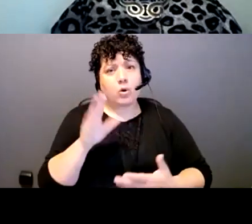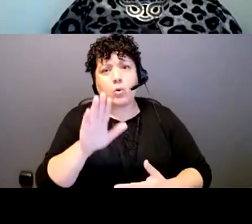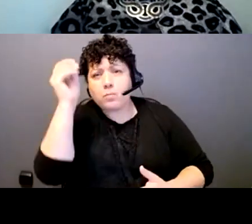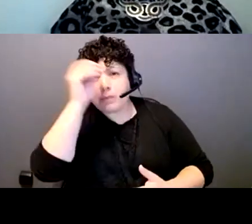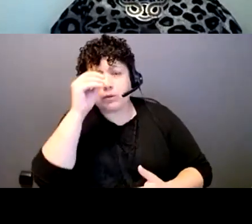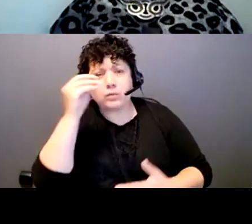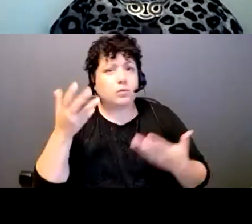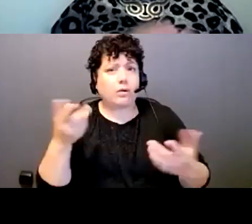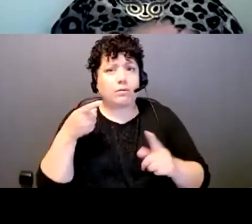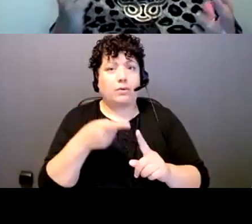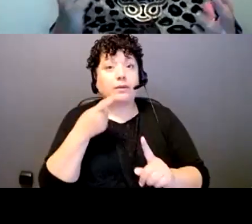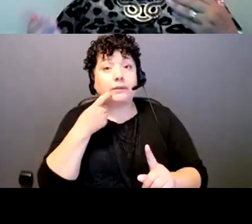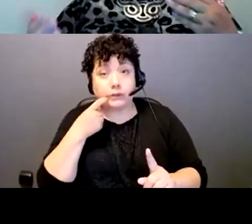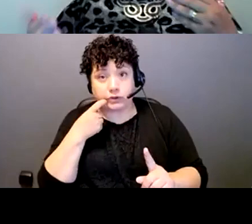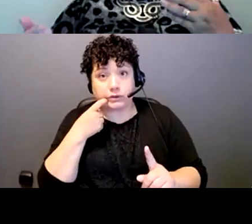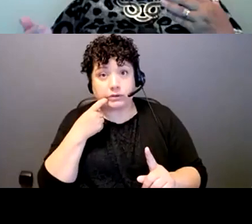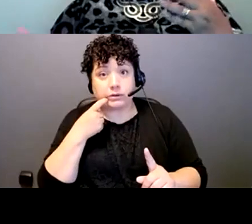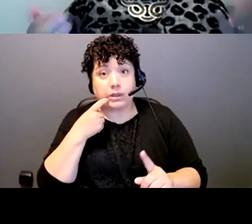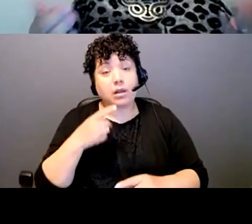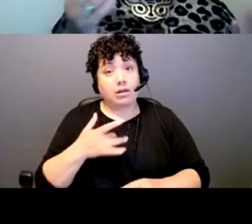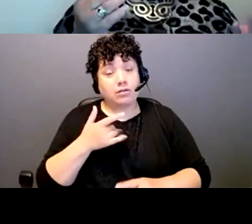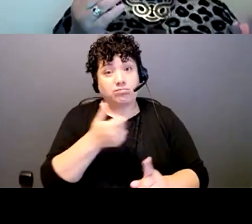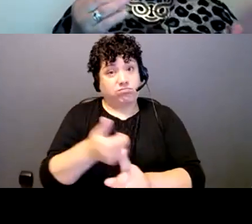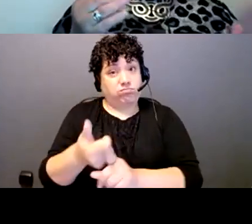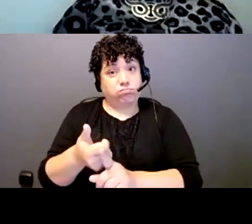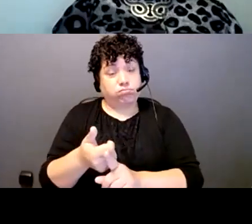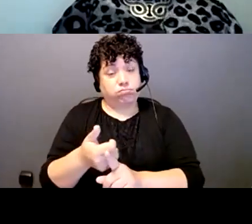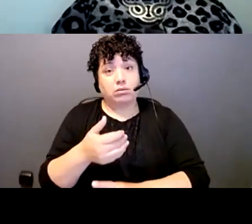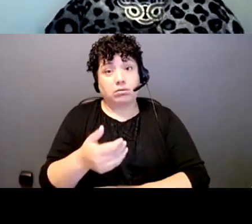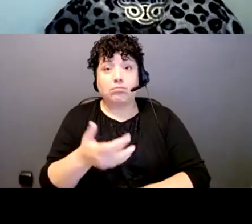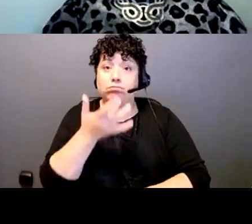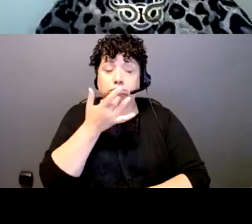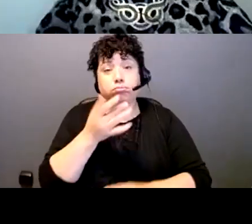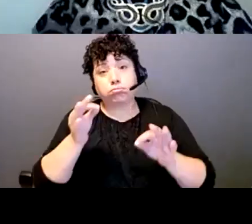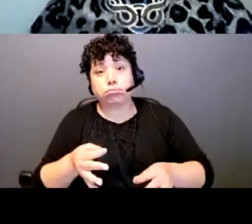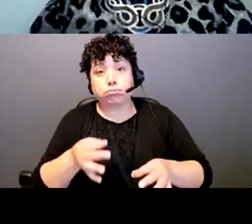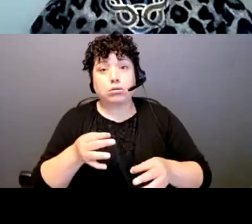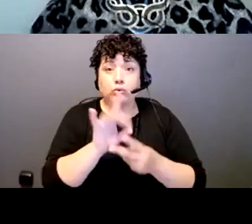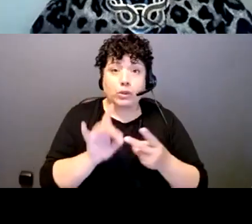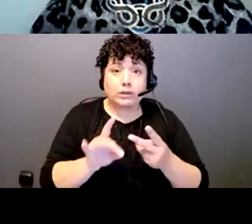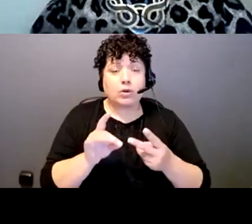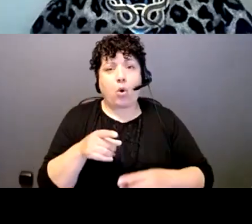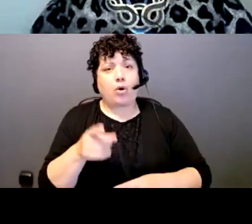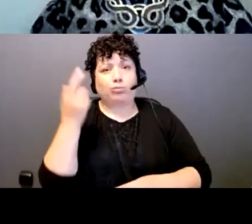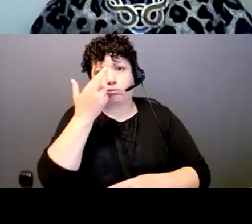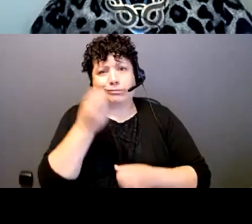addiction. Is it a personal choice? Is it something else? So I'm going to launch this